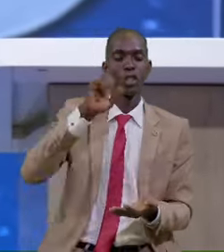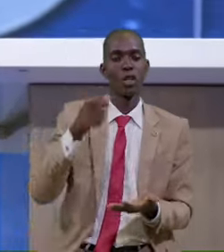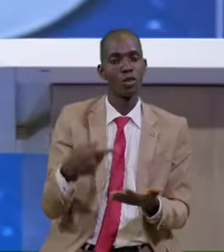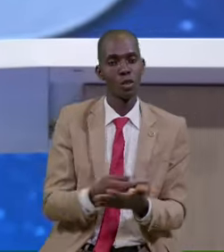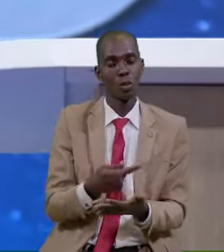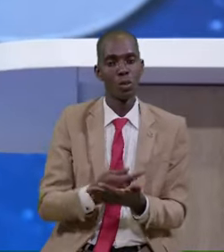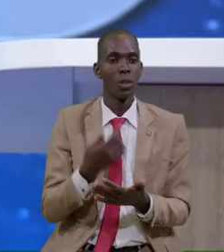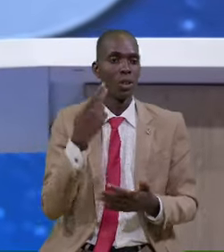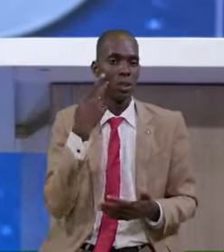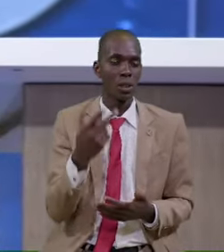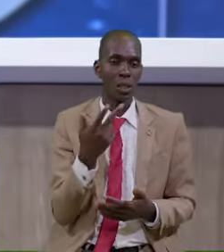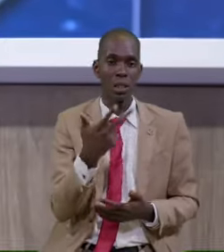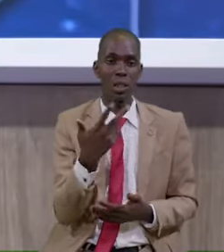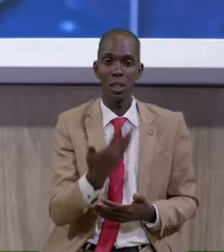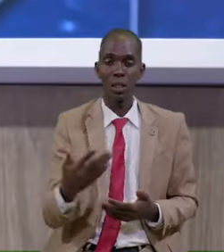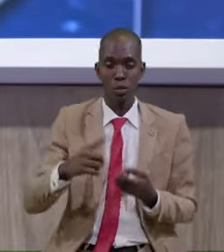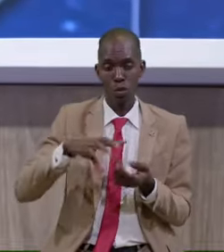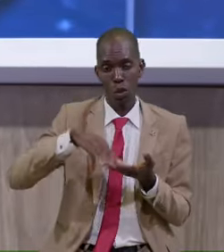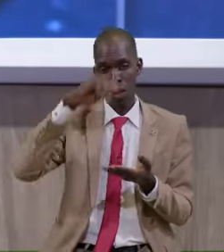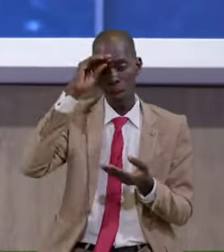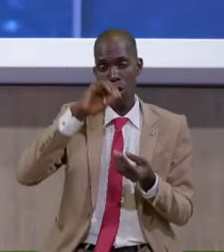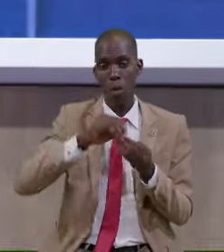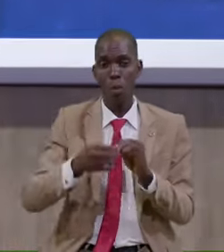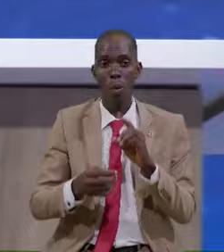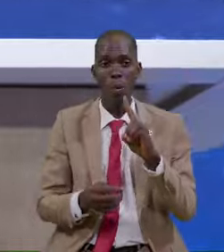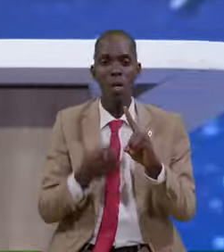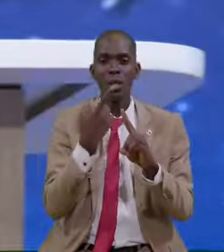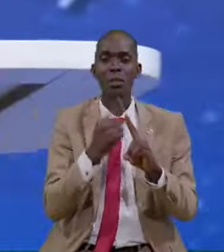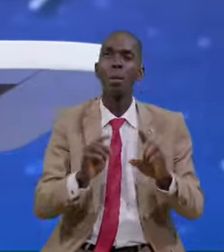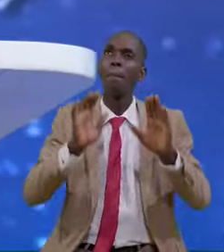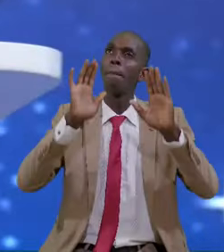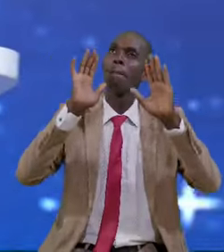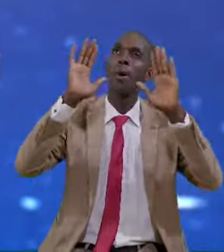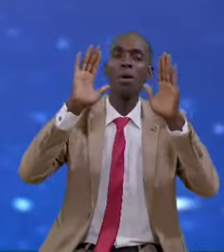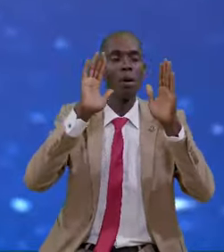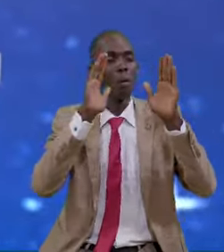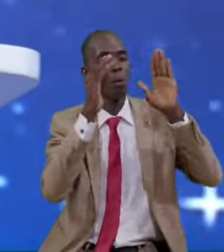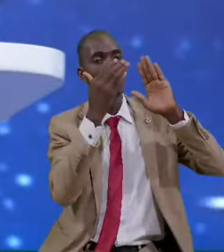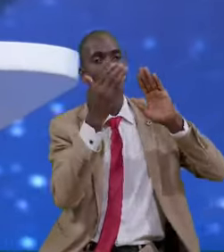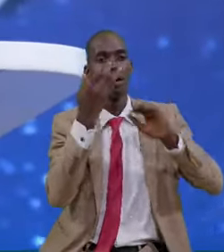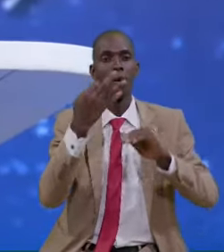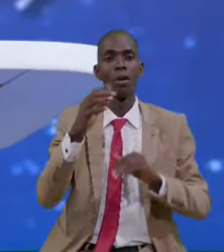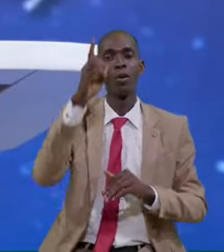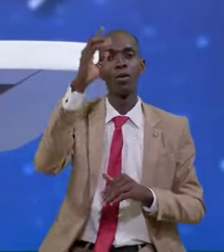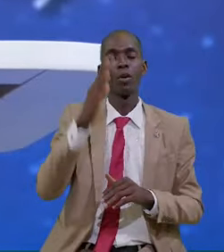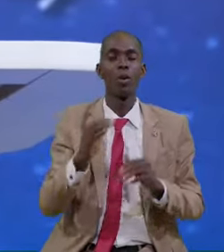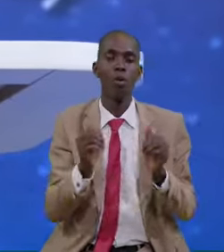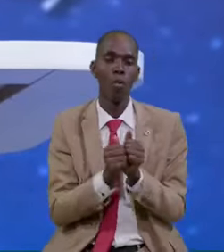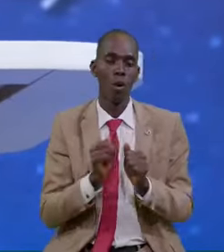we're looking at. Number one, the marvelous presence of God with